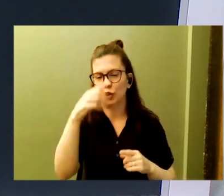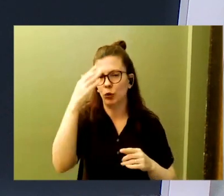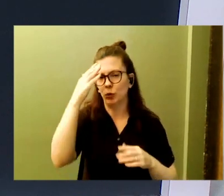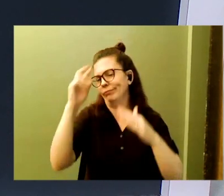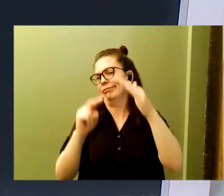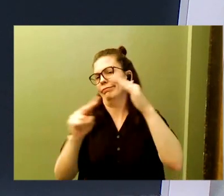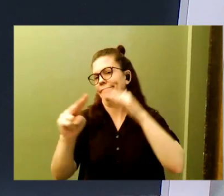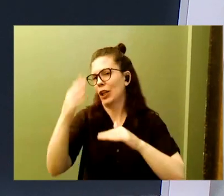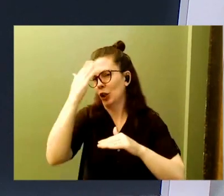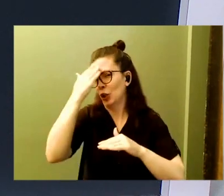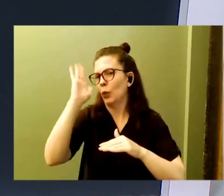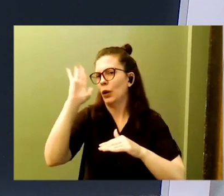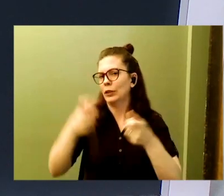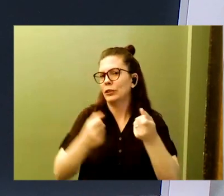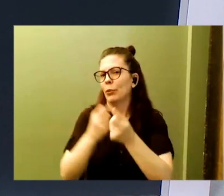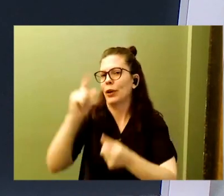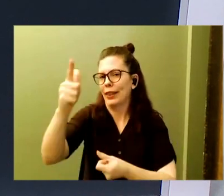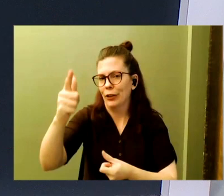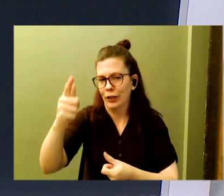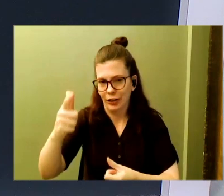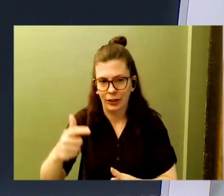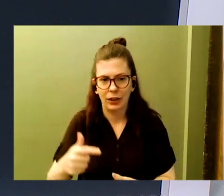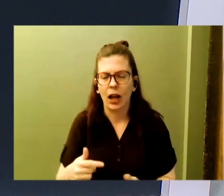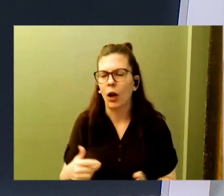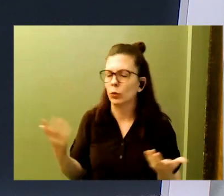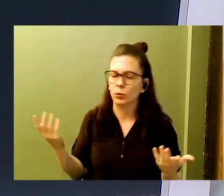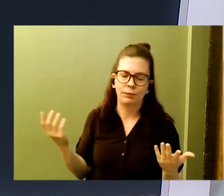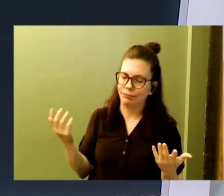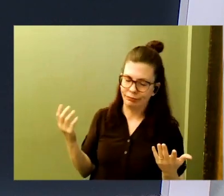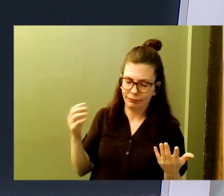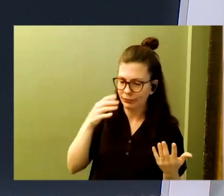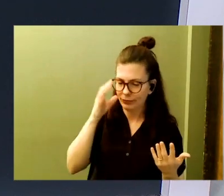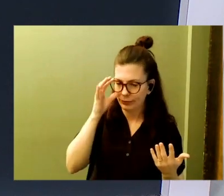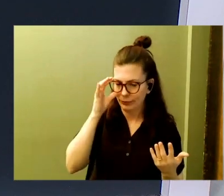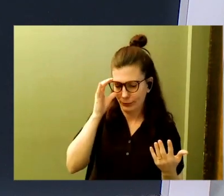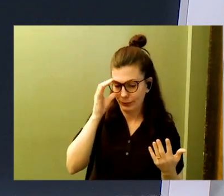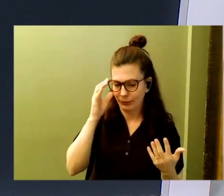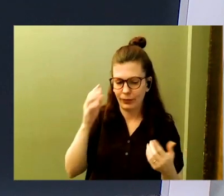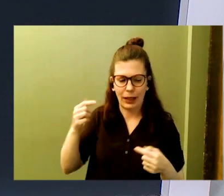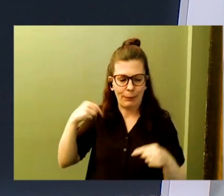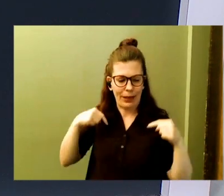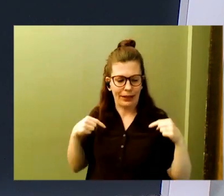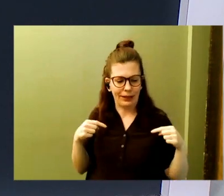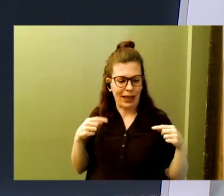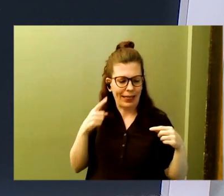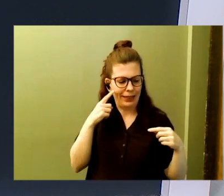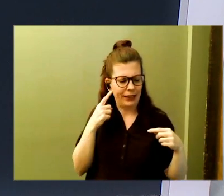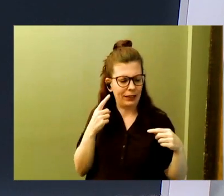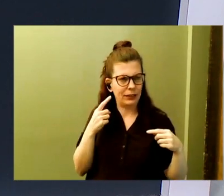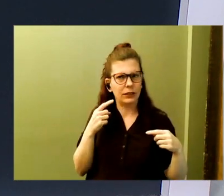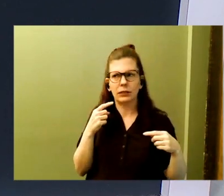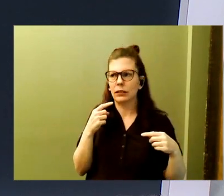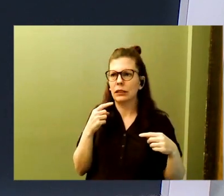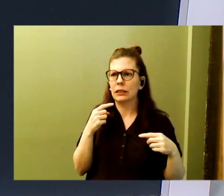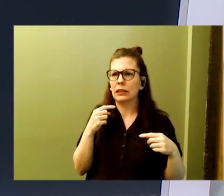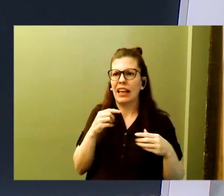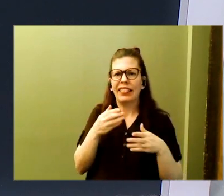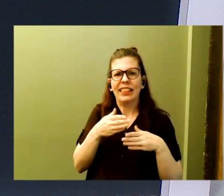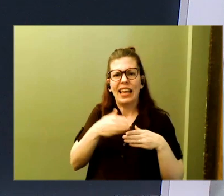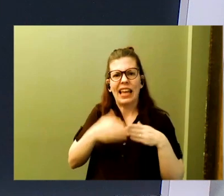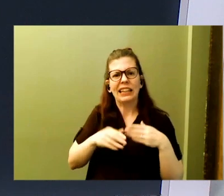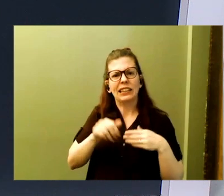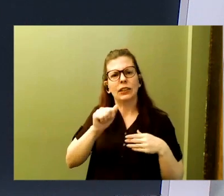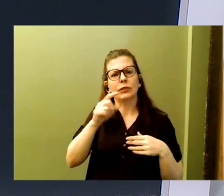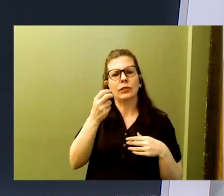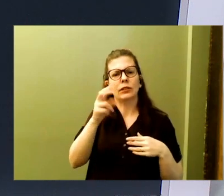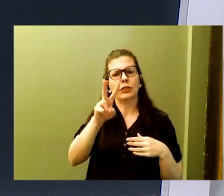for them? Oh, it was like back in, I believe, late 2018 when Apple launched the new Mac Mini